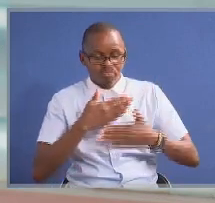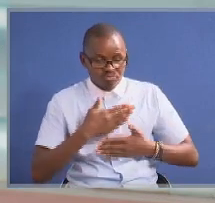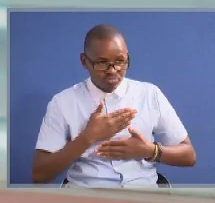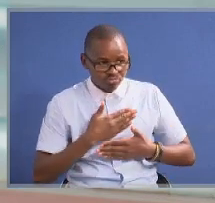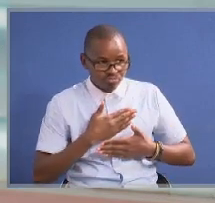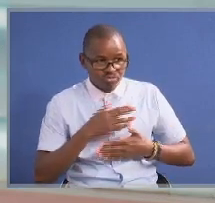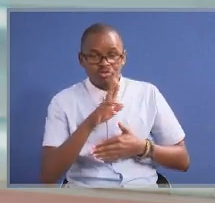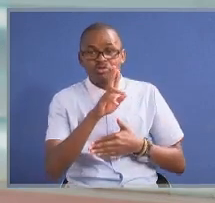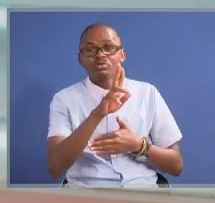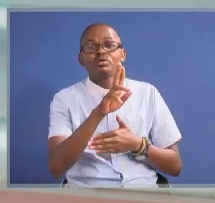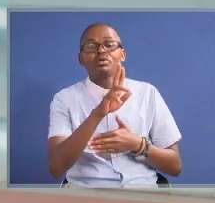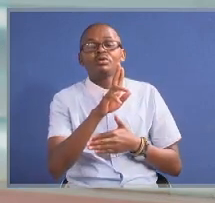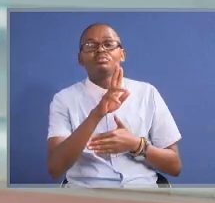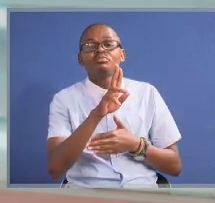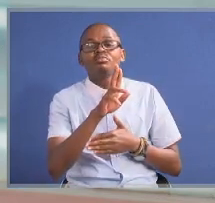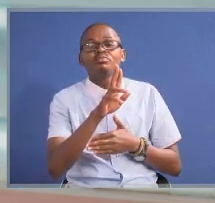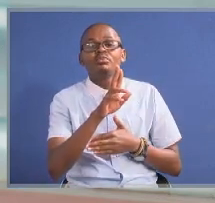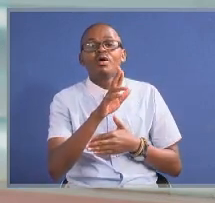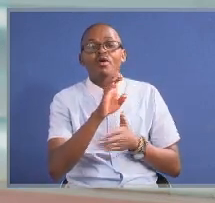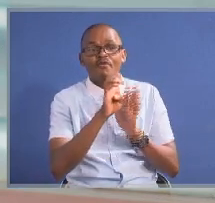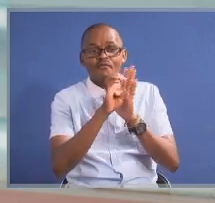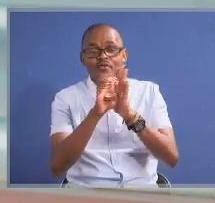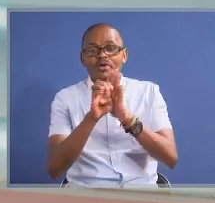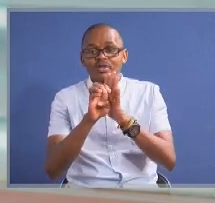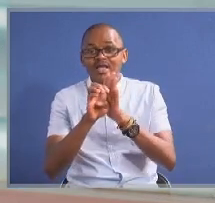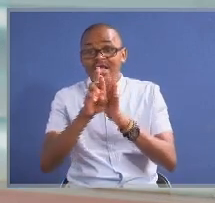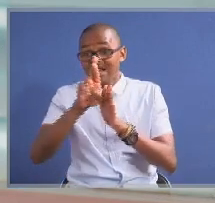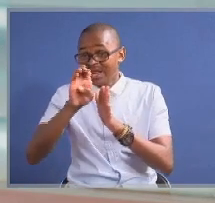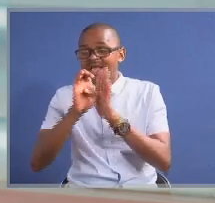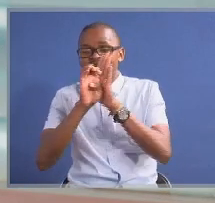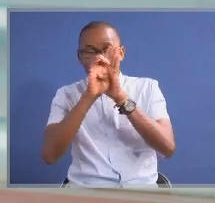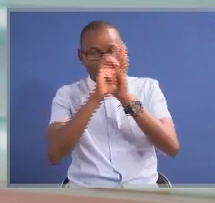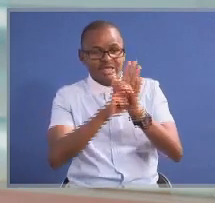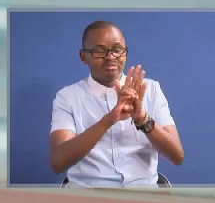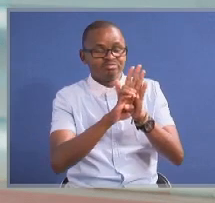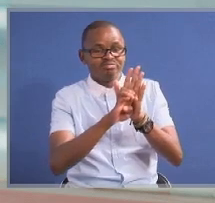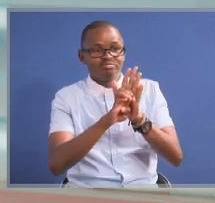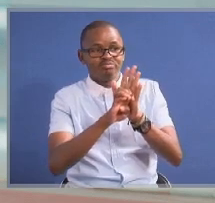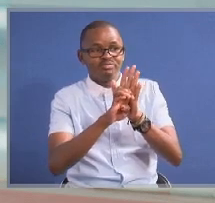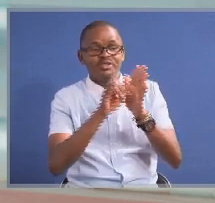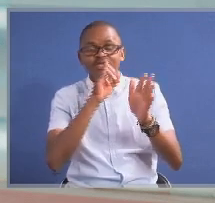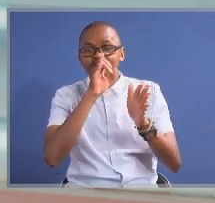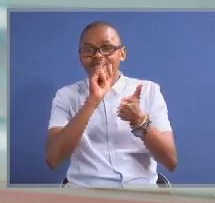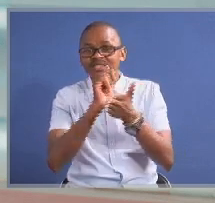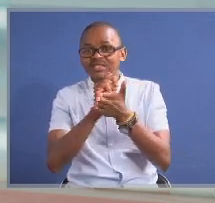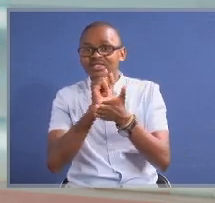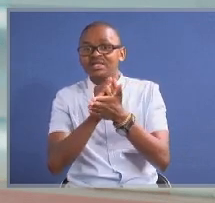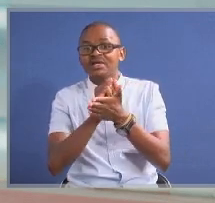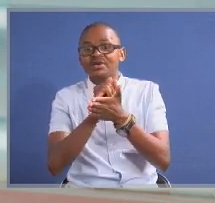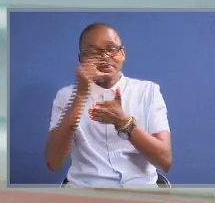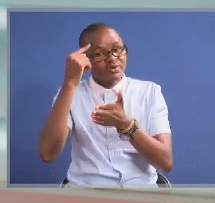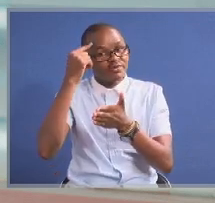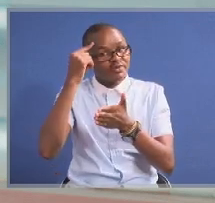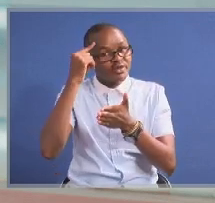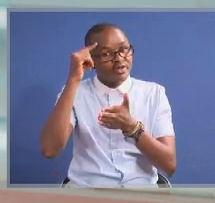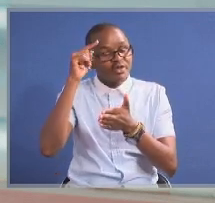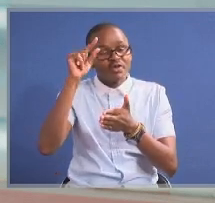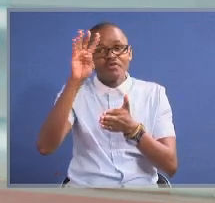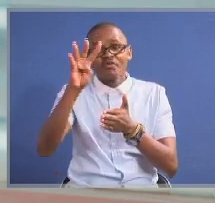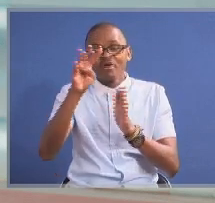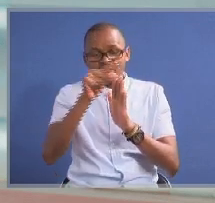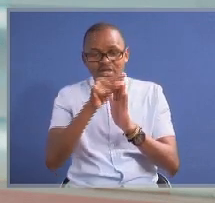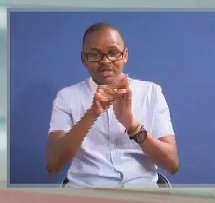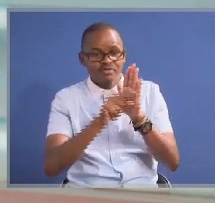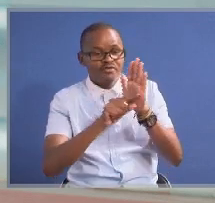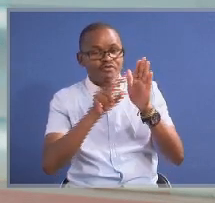Excellency President Uhuru Kenyatta emphasized and re-emphasized and always reiterates, is something in line with the Big Four agenda and of course yeah, the